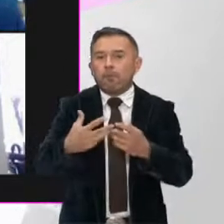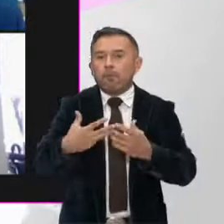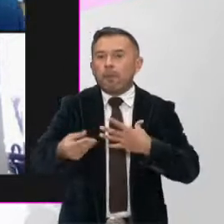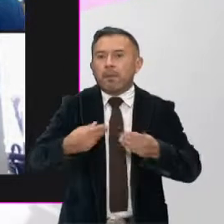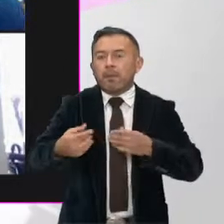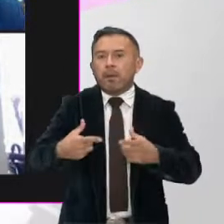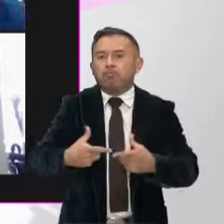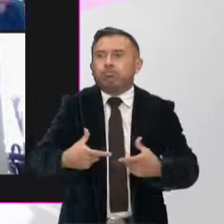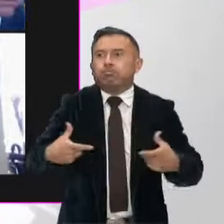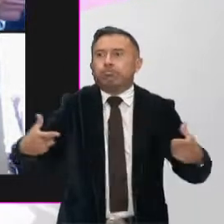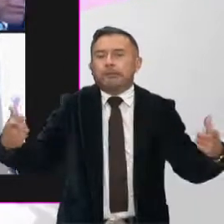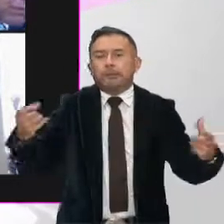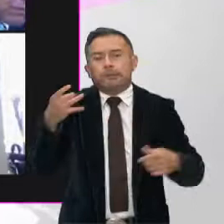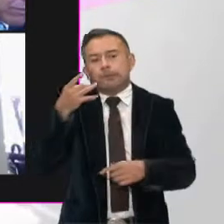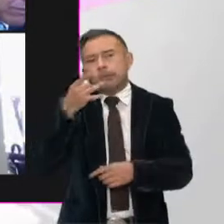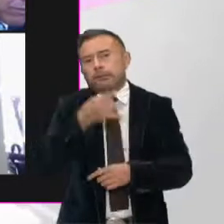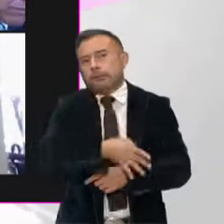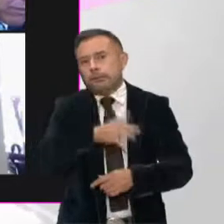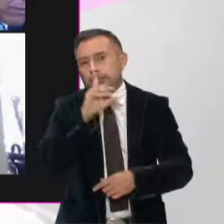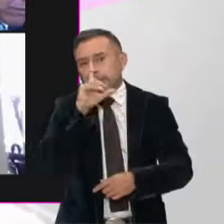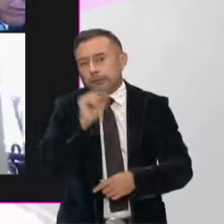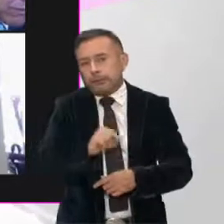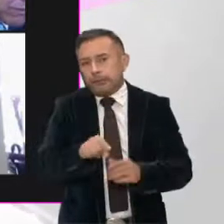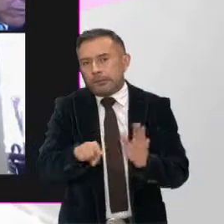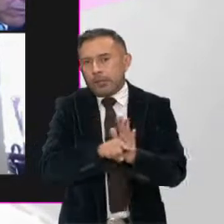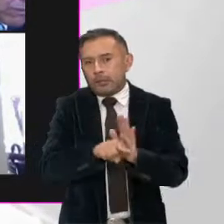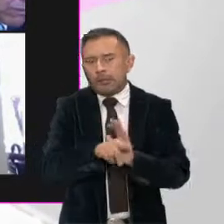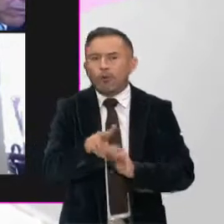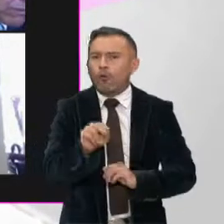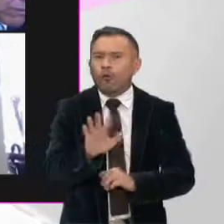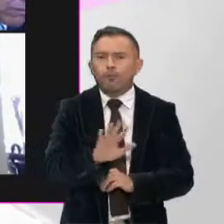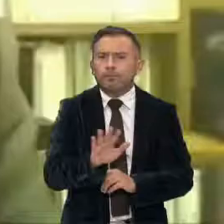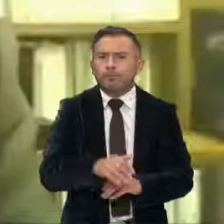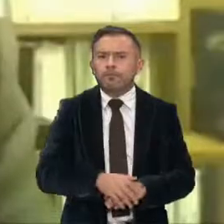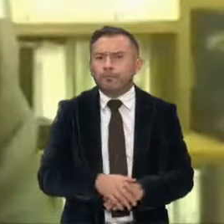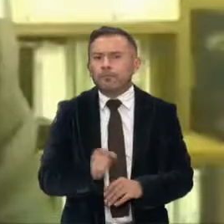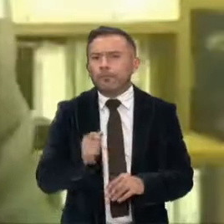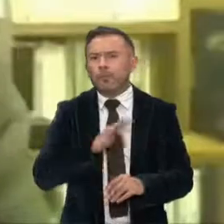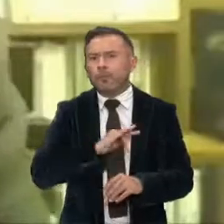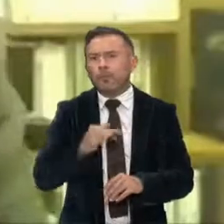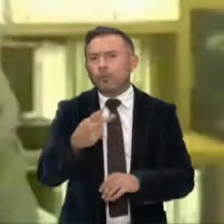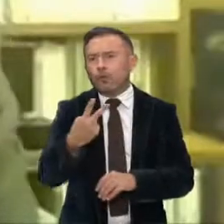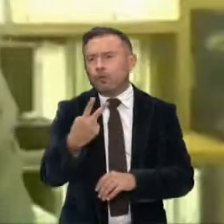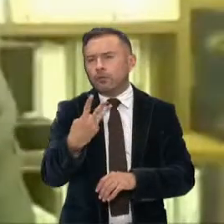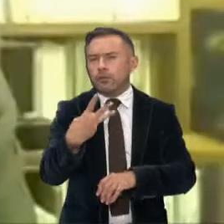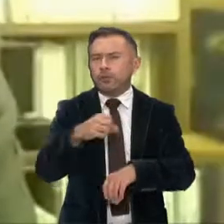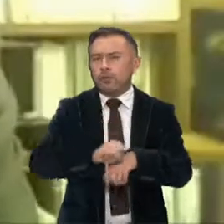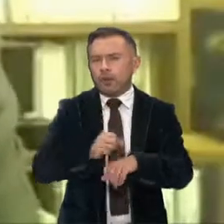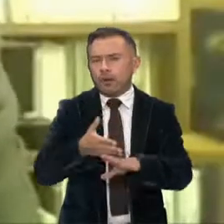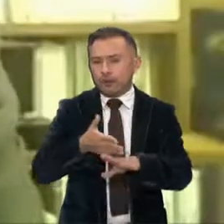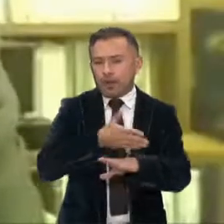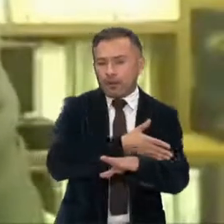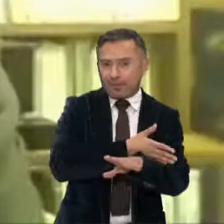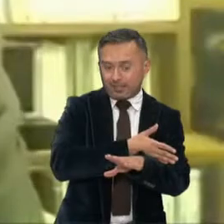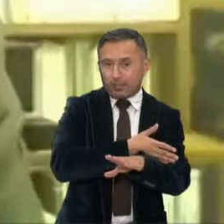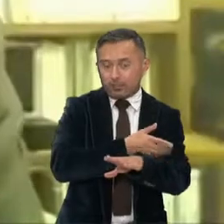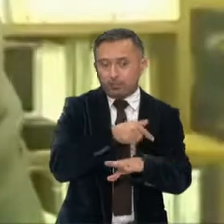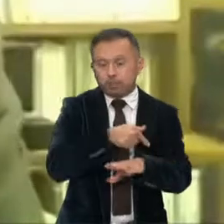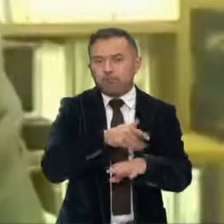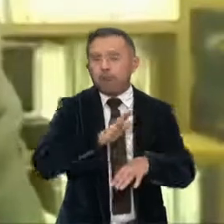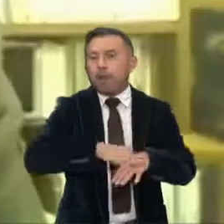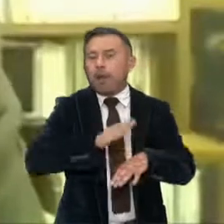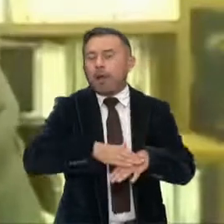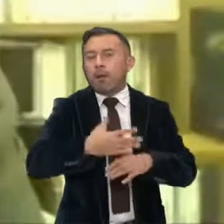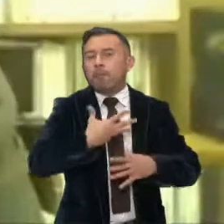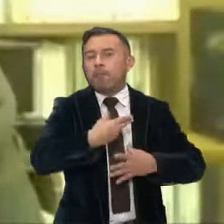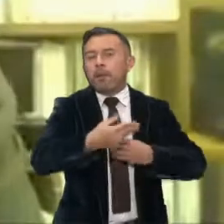process has no negative impact on the pandemics. In the 2 or 3 previous work to this process, we had